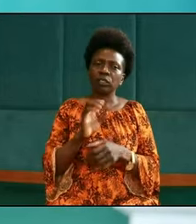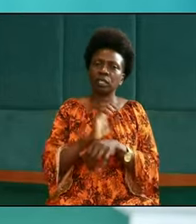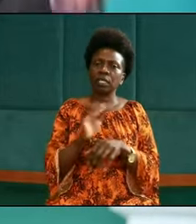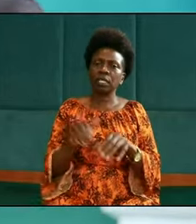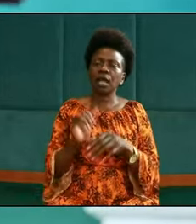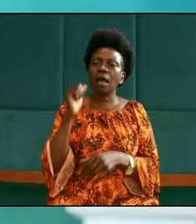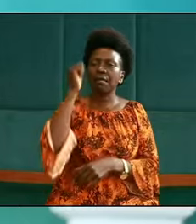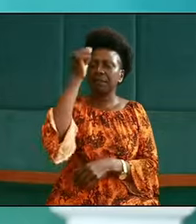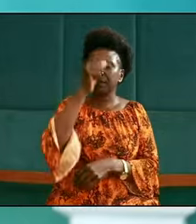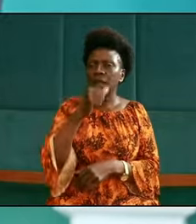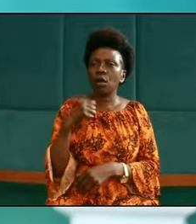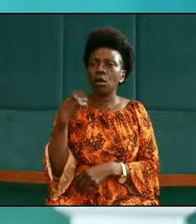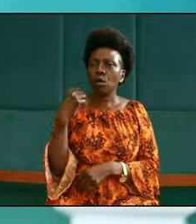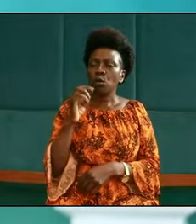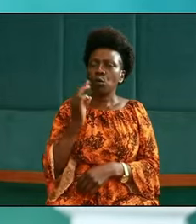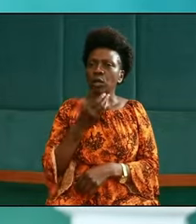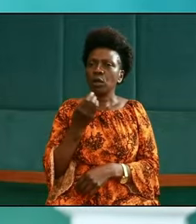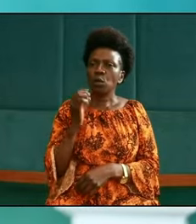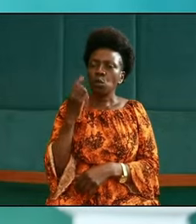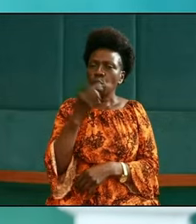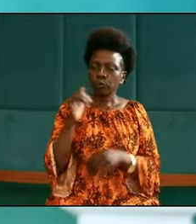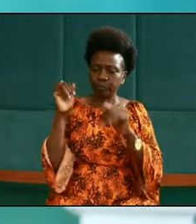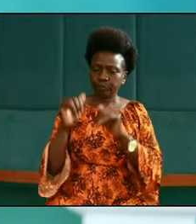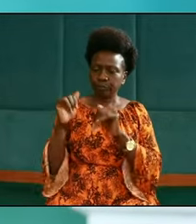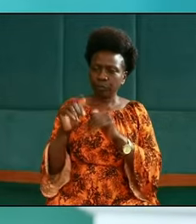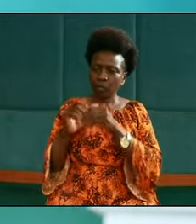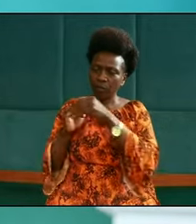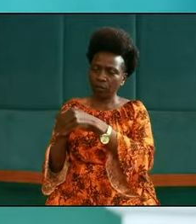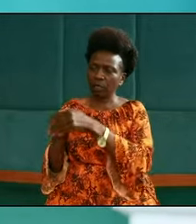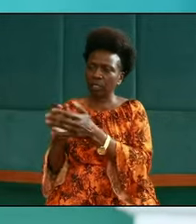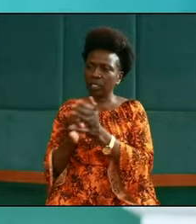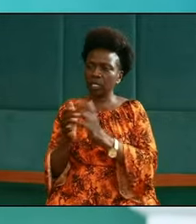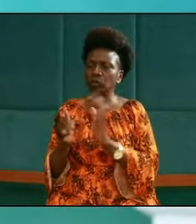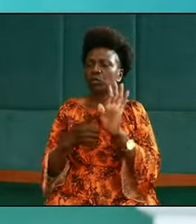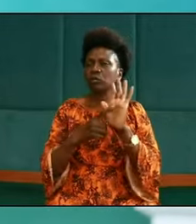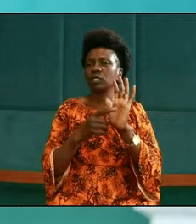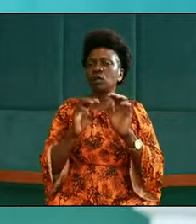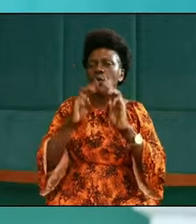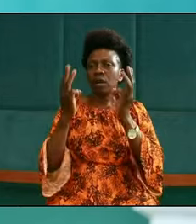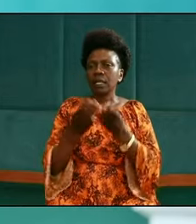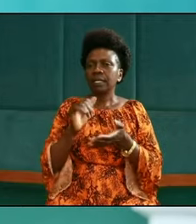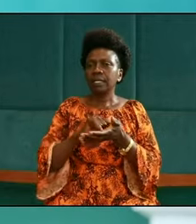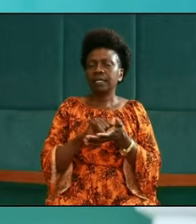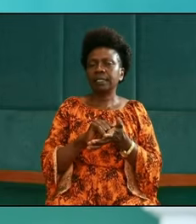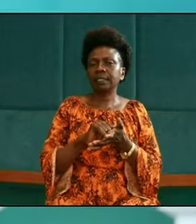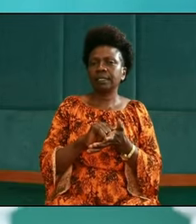we who still maintain and follow the Bible, to show the world right.